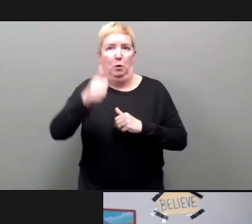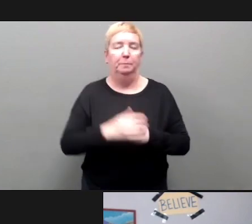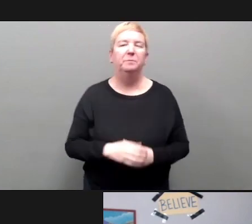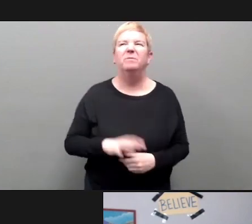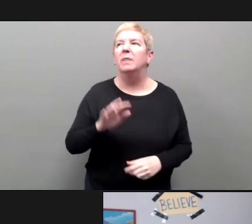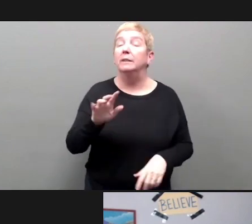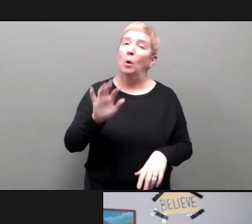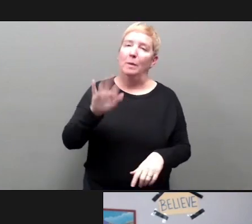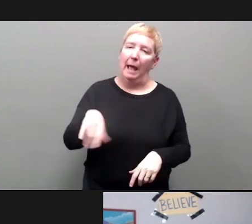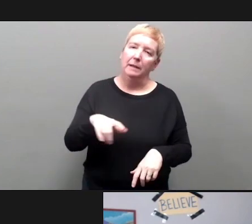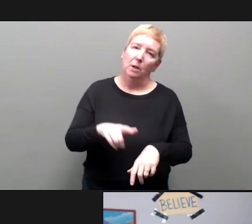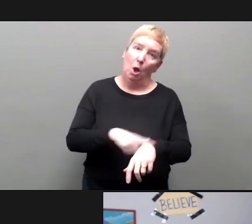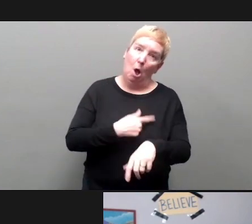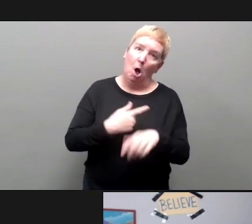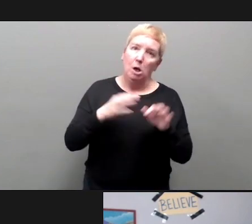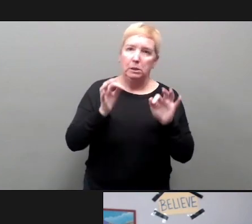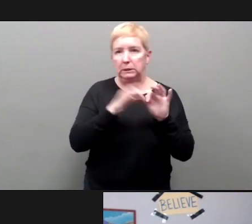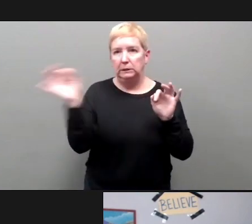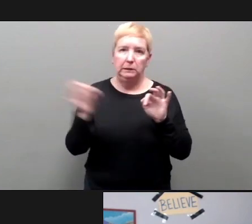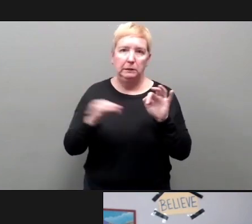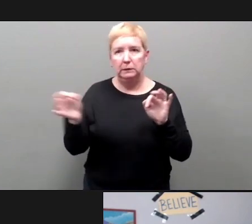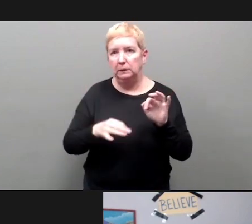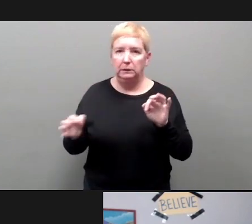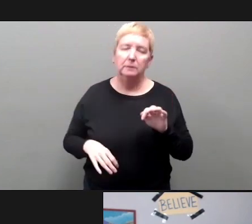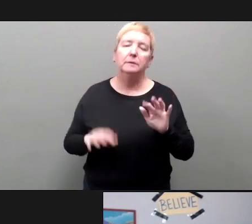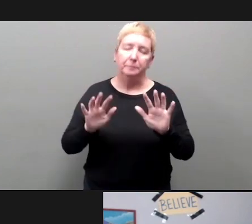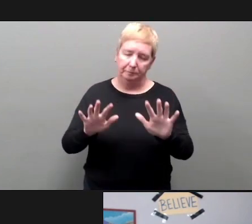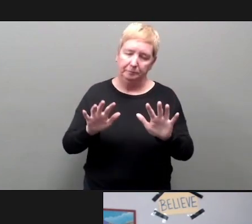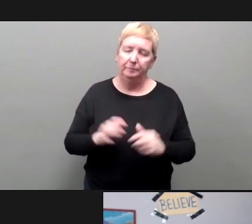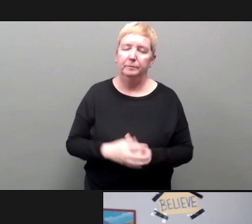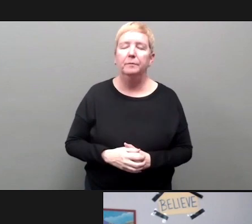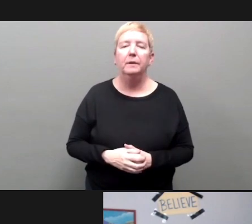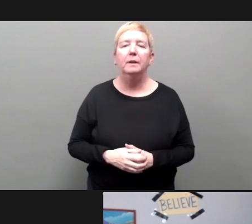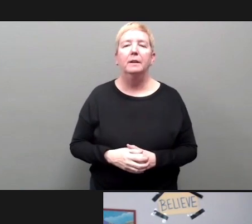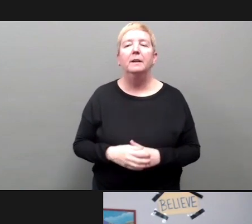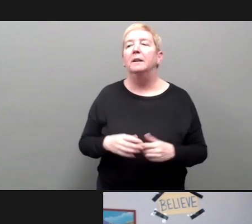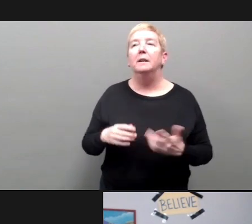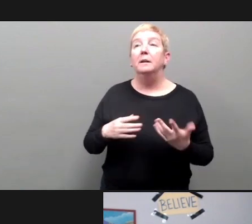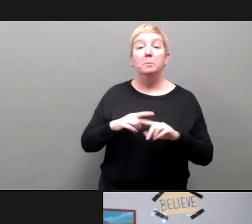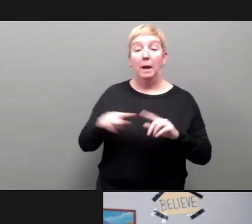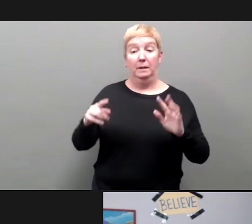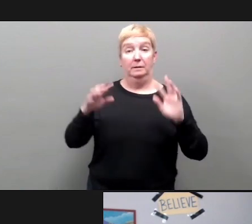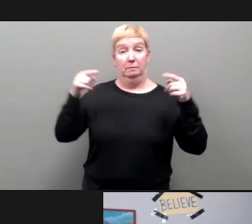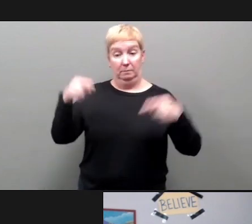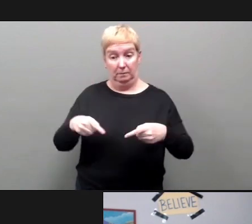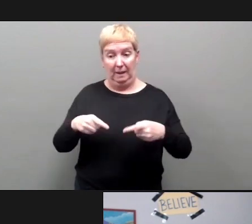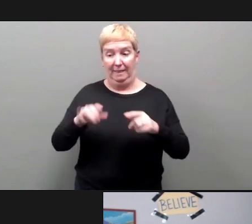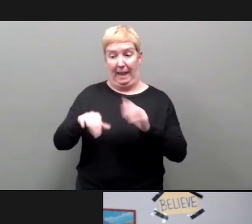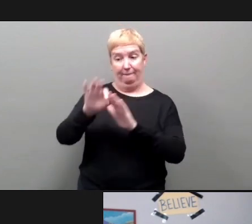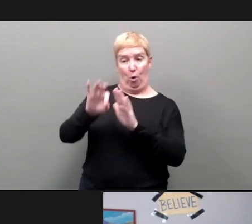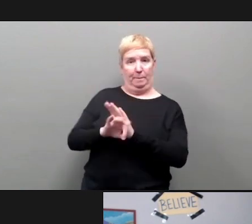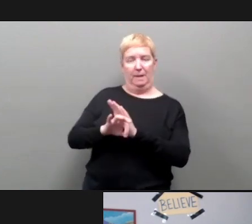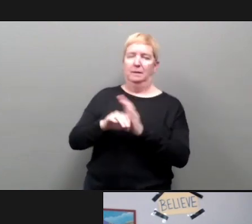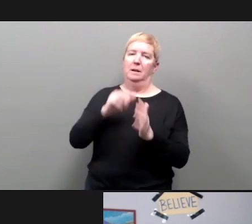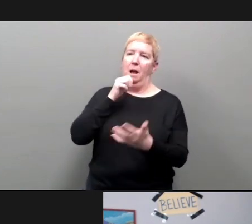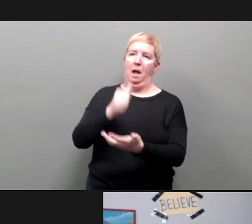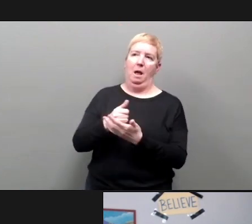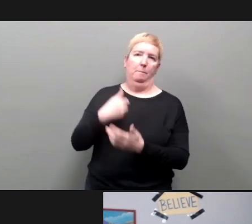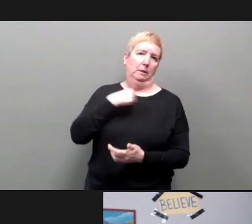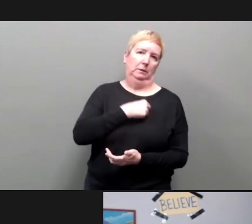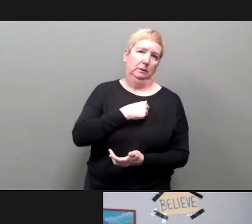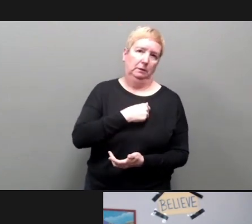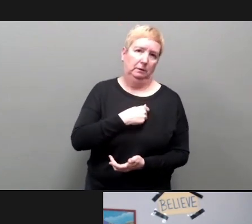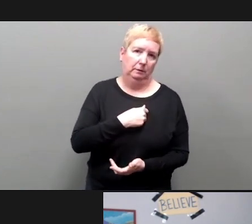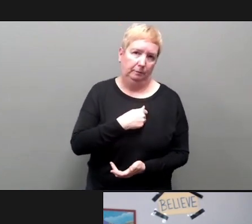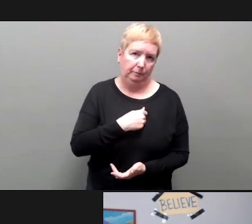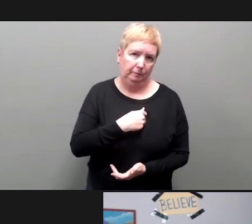at this point, the multiplier doesn't get us any closer to anything other than maybe the reality of what's